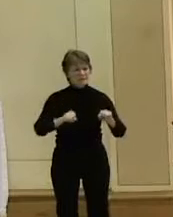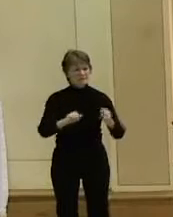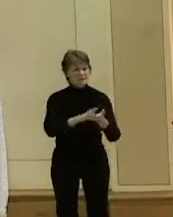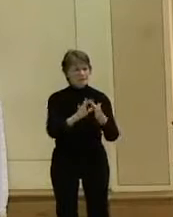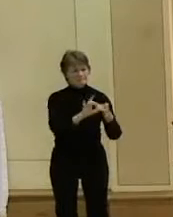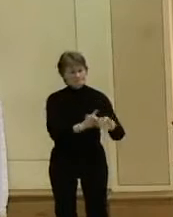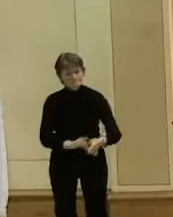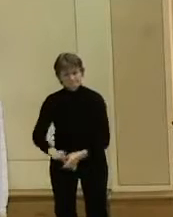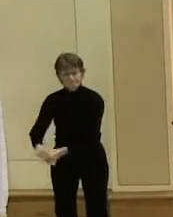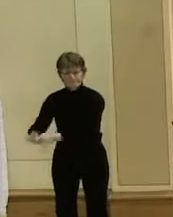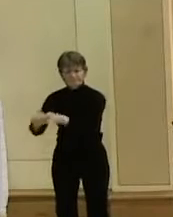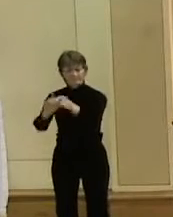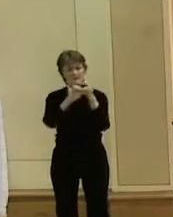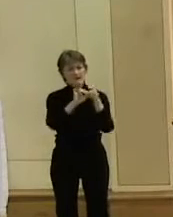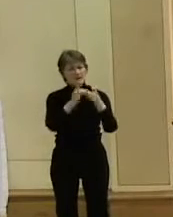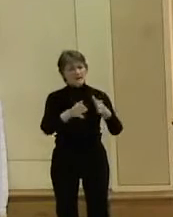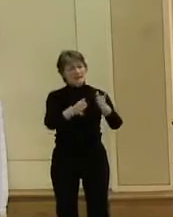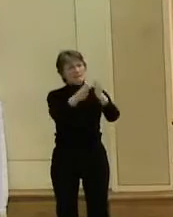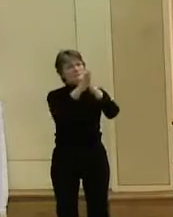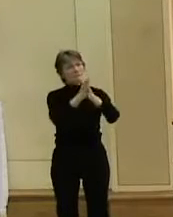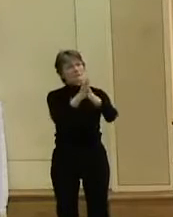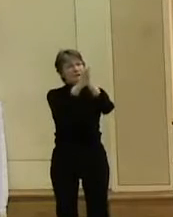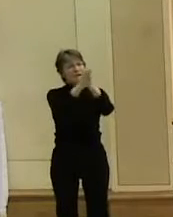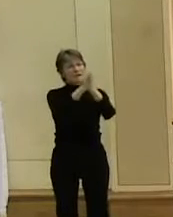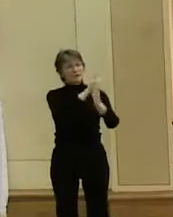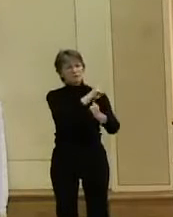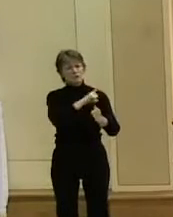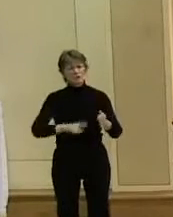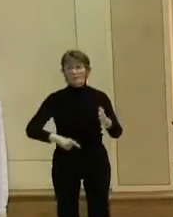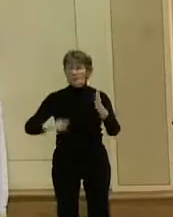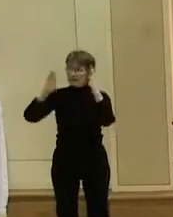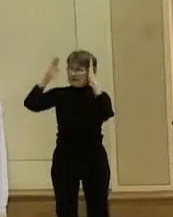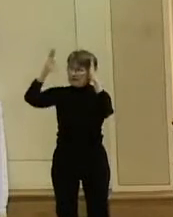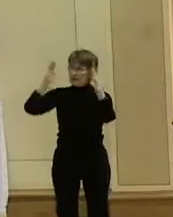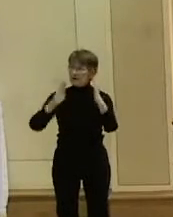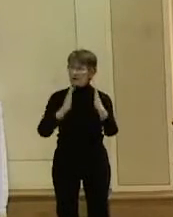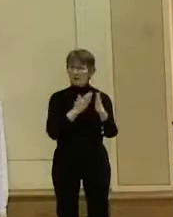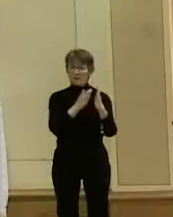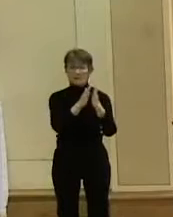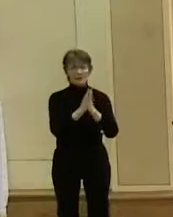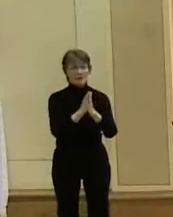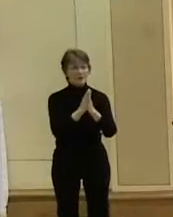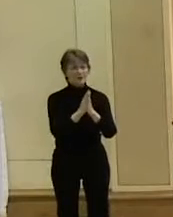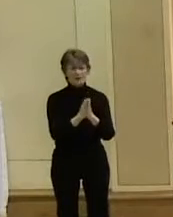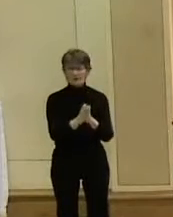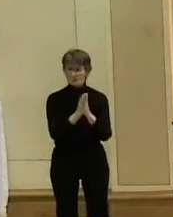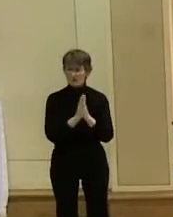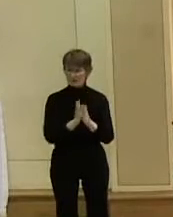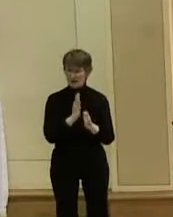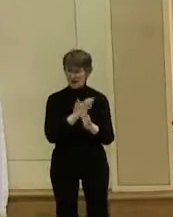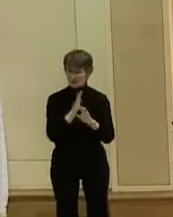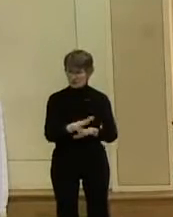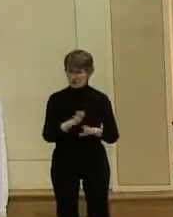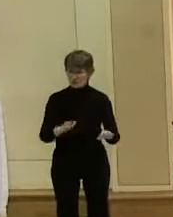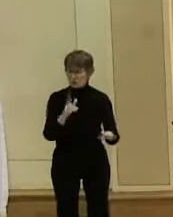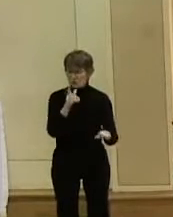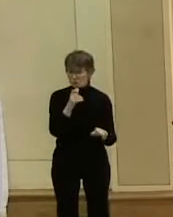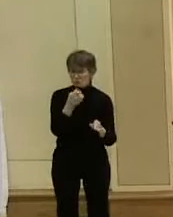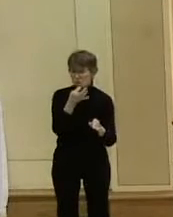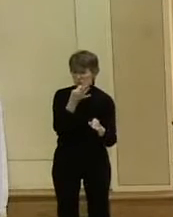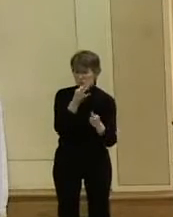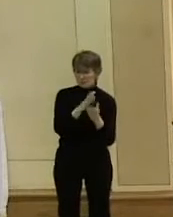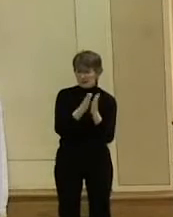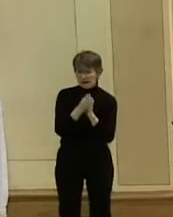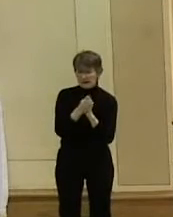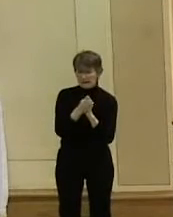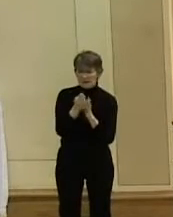shepherd. Let us pray to the Lord. Lord, hear our prayer. For our children who will receive confirmation in their